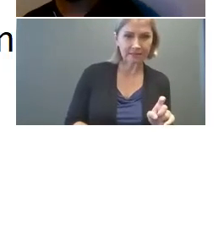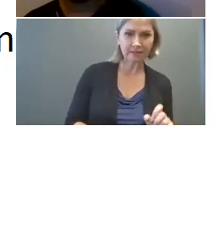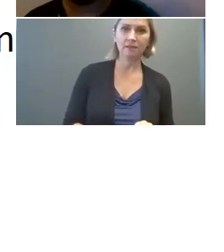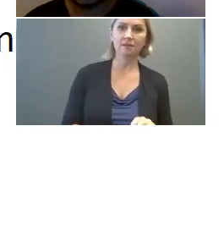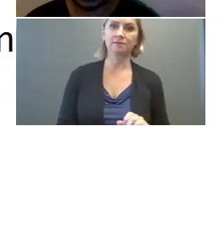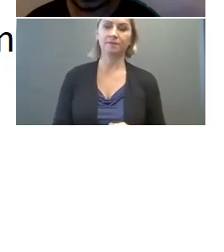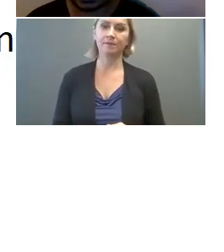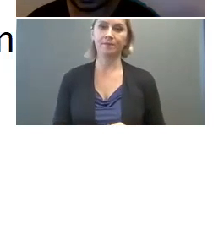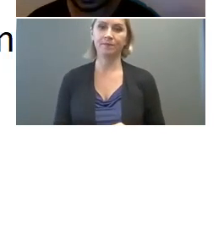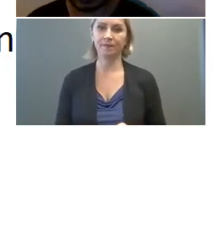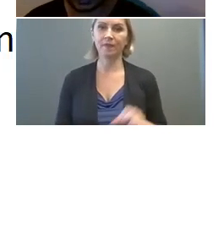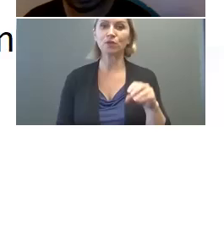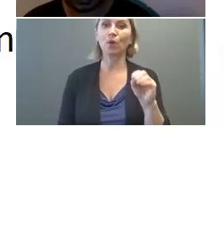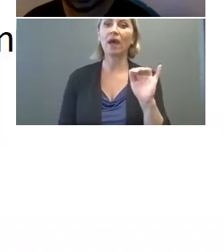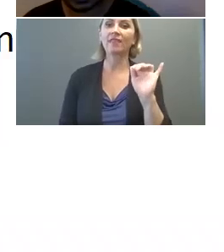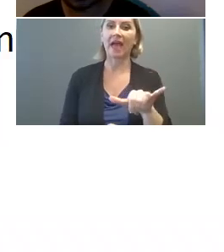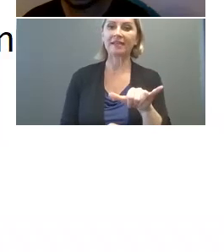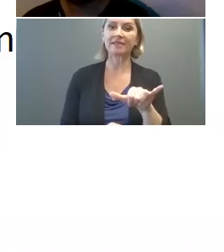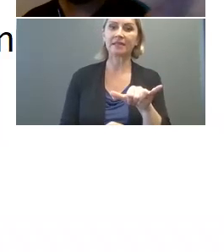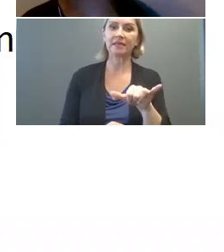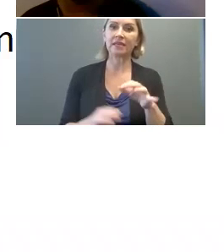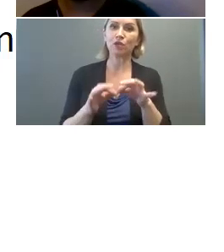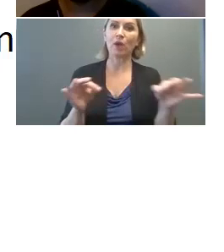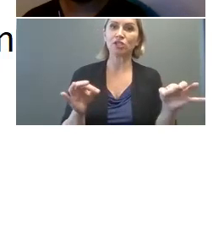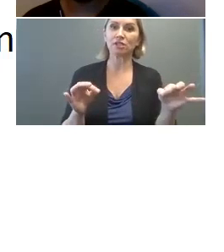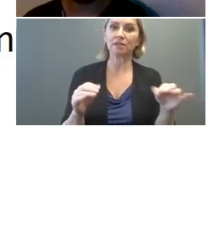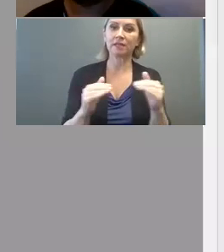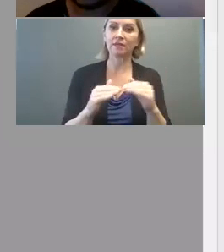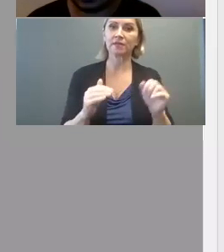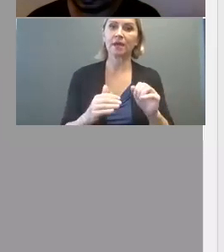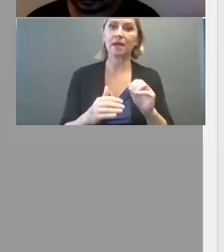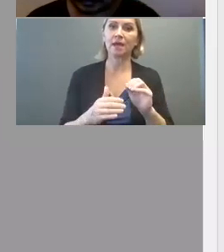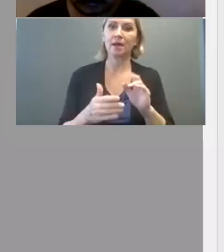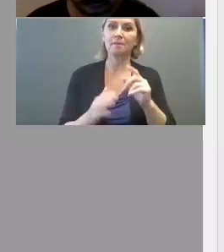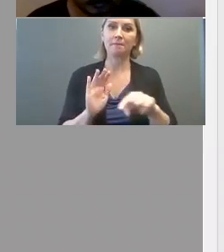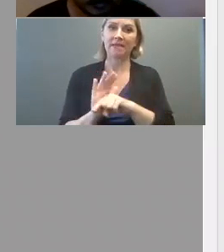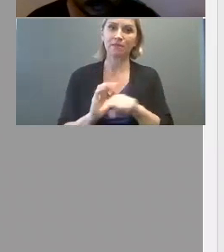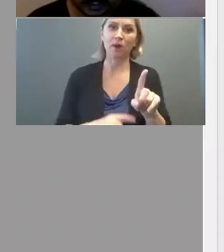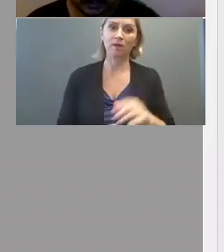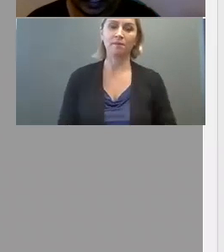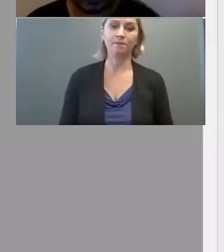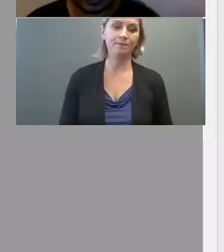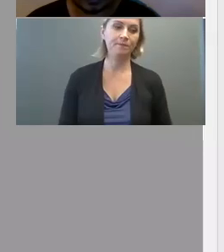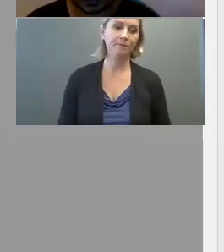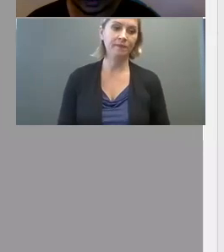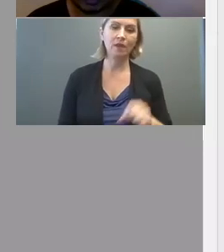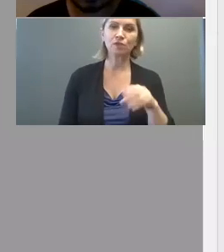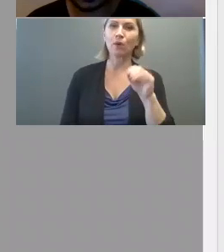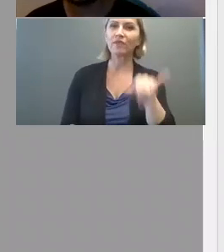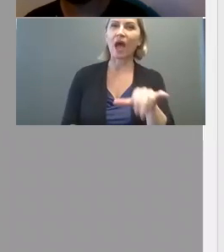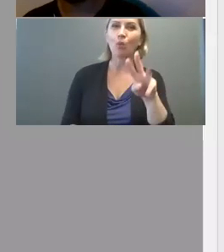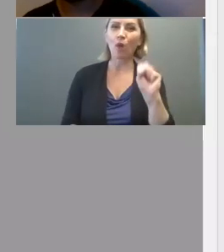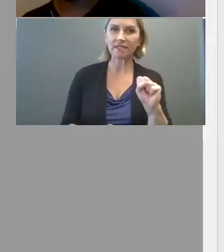xi. So this entire equation becomes n minus 1, that is theta of n. Okay, so that was your